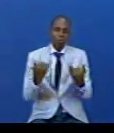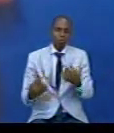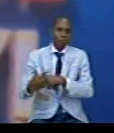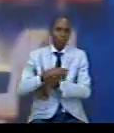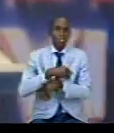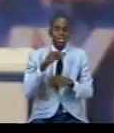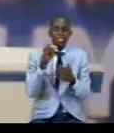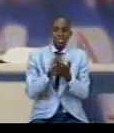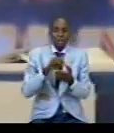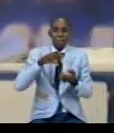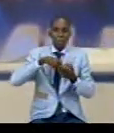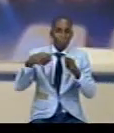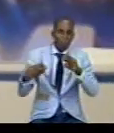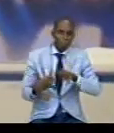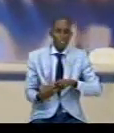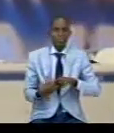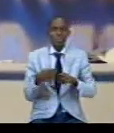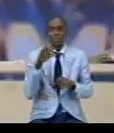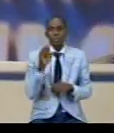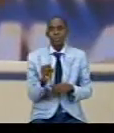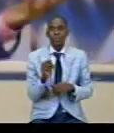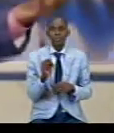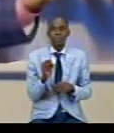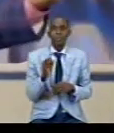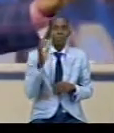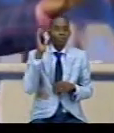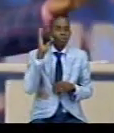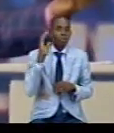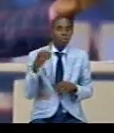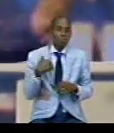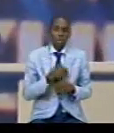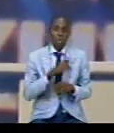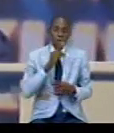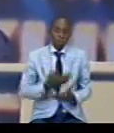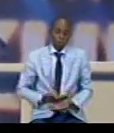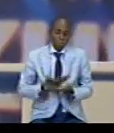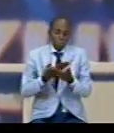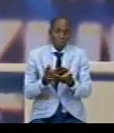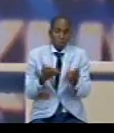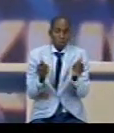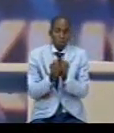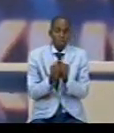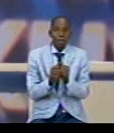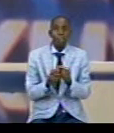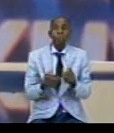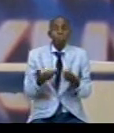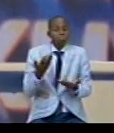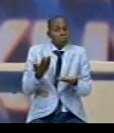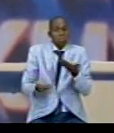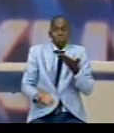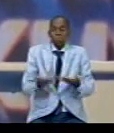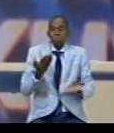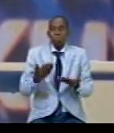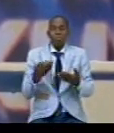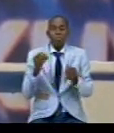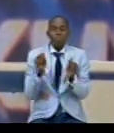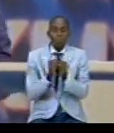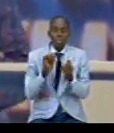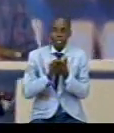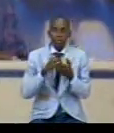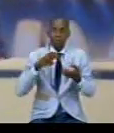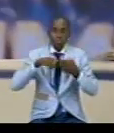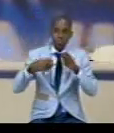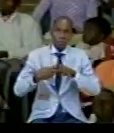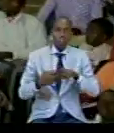and those problems we were born with, even those infirmities tonight, they will